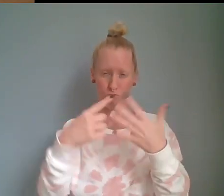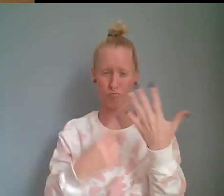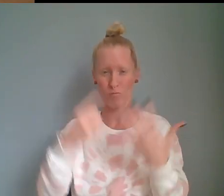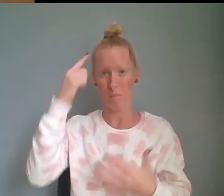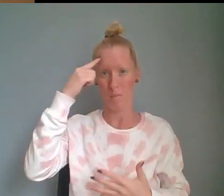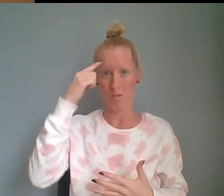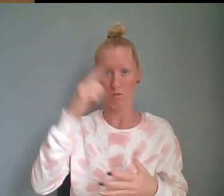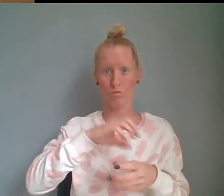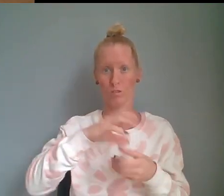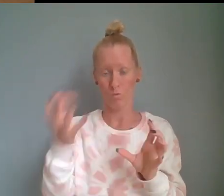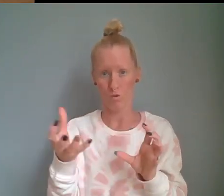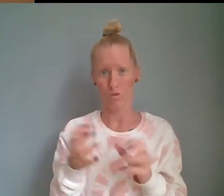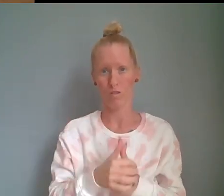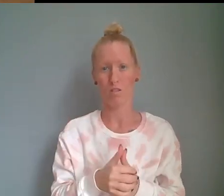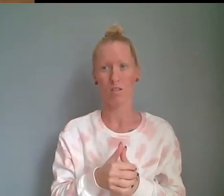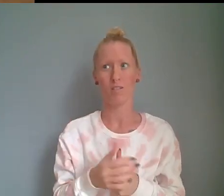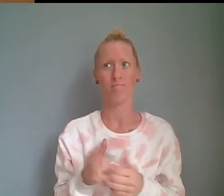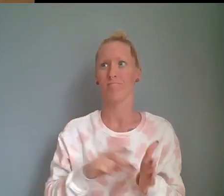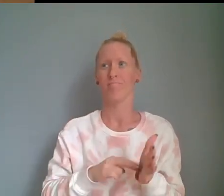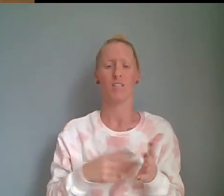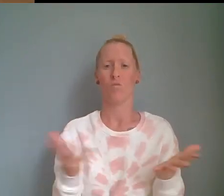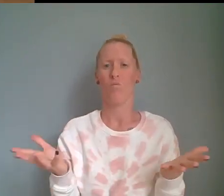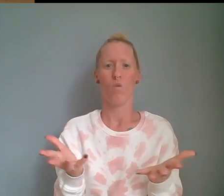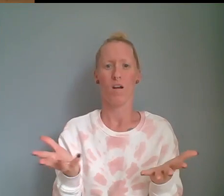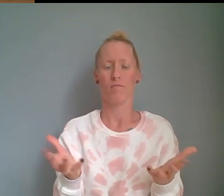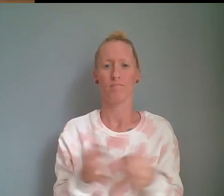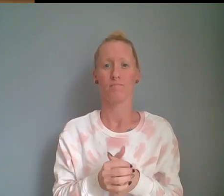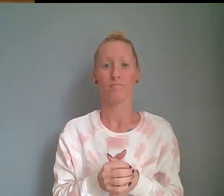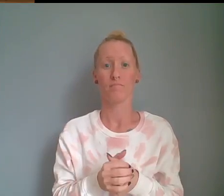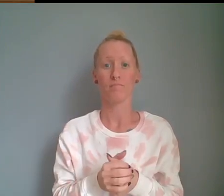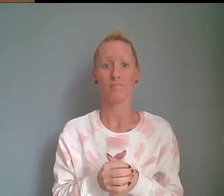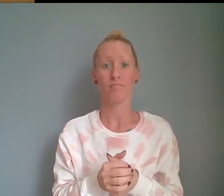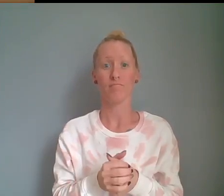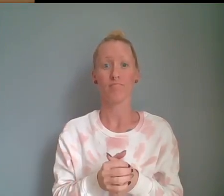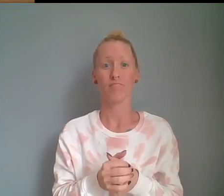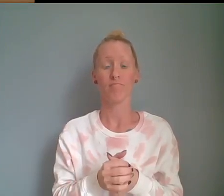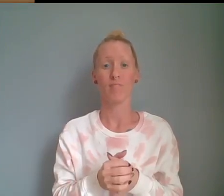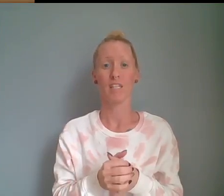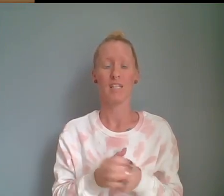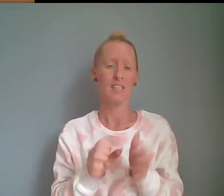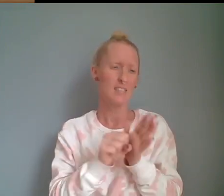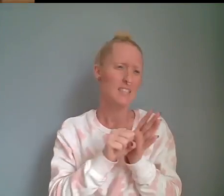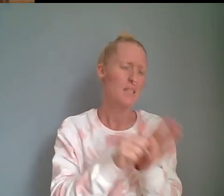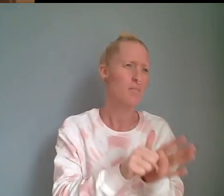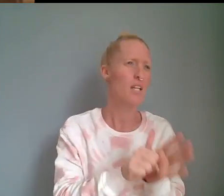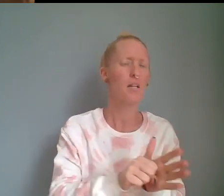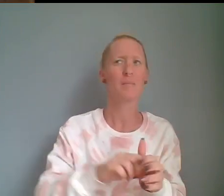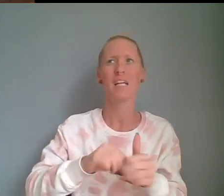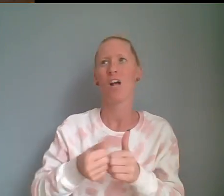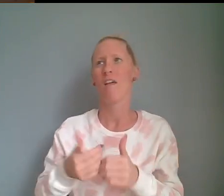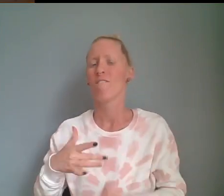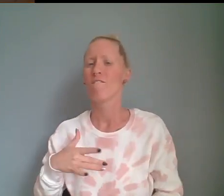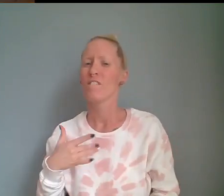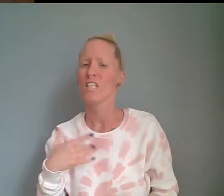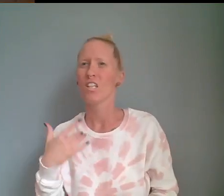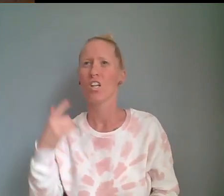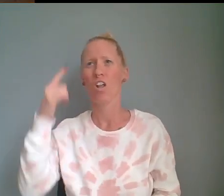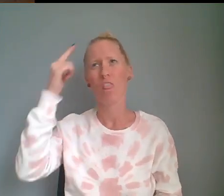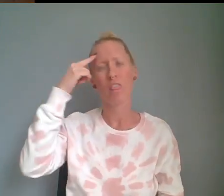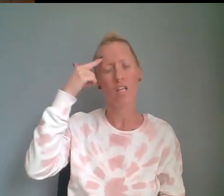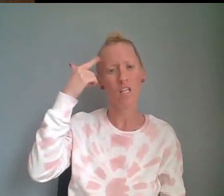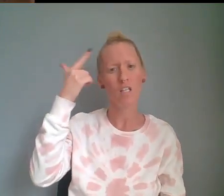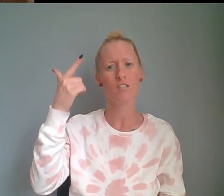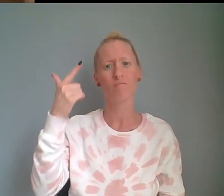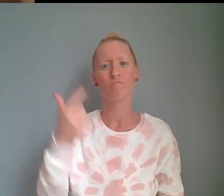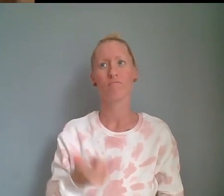behavioral criteria is a set of symptoms that the person reports to you about how they feel, how they think,